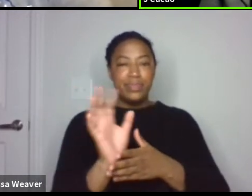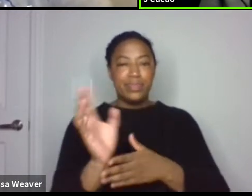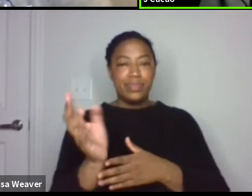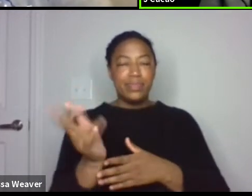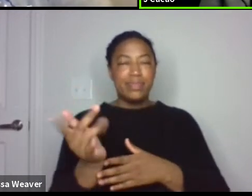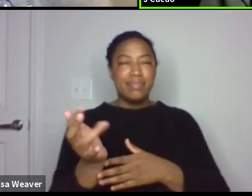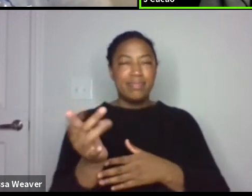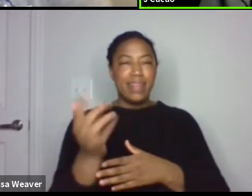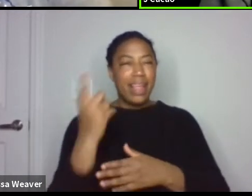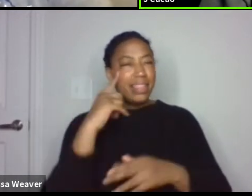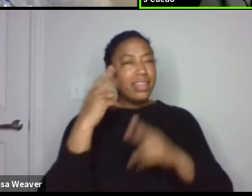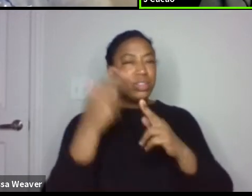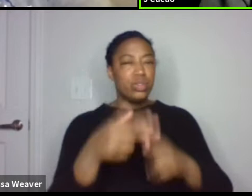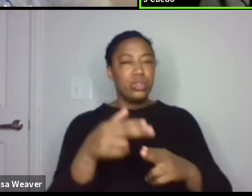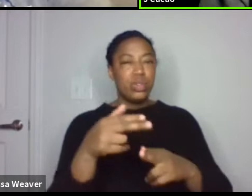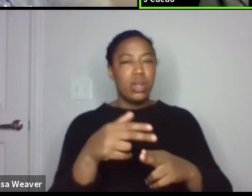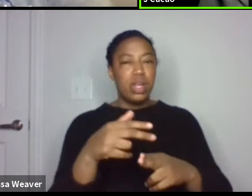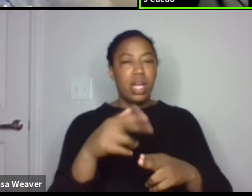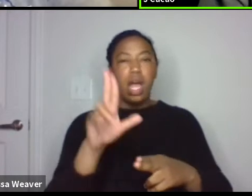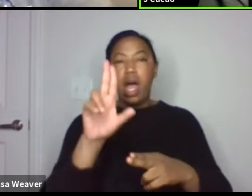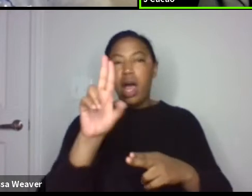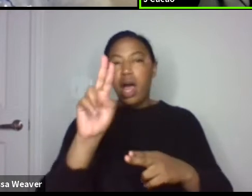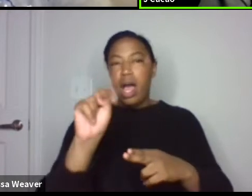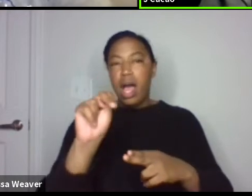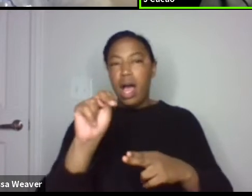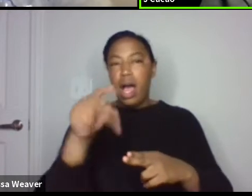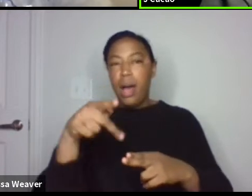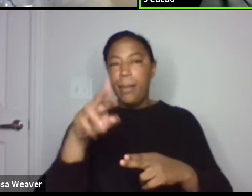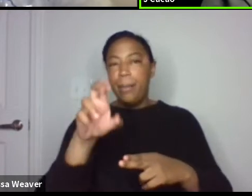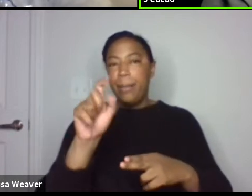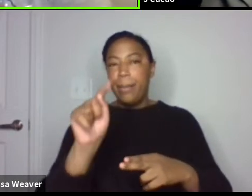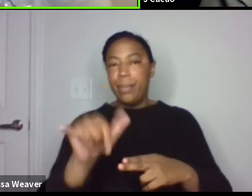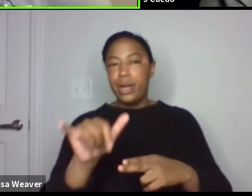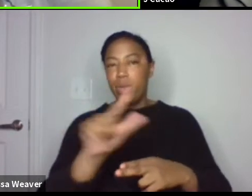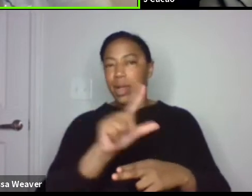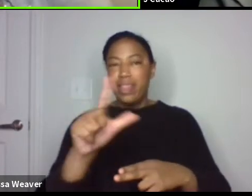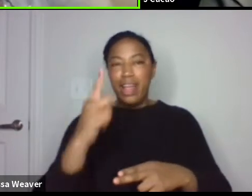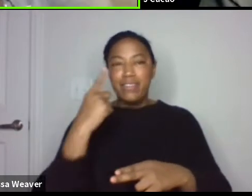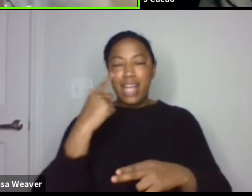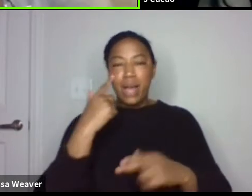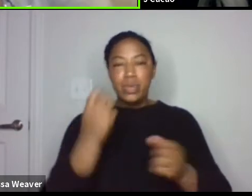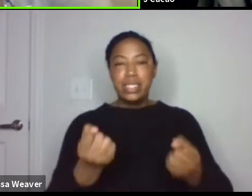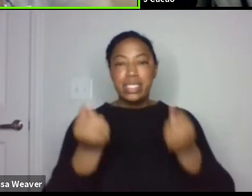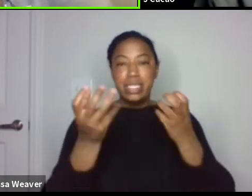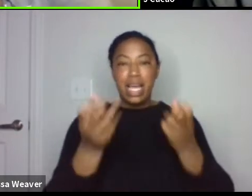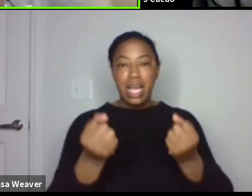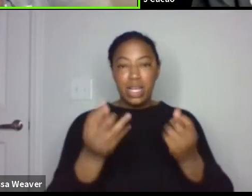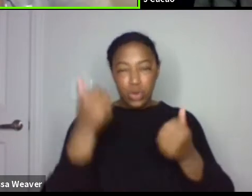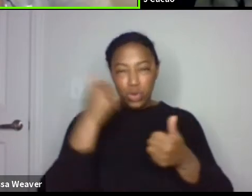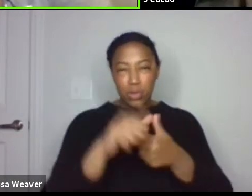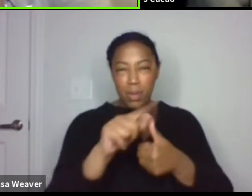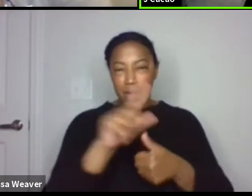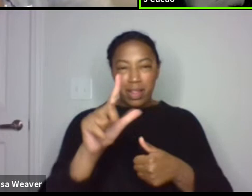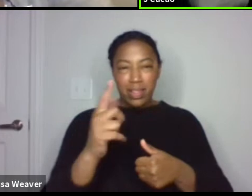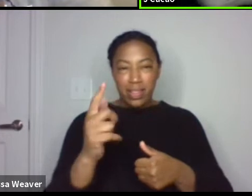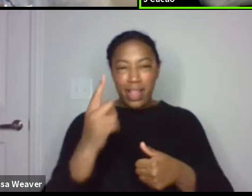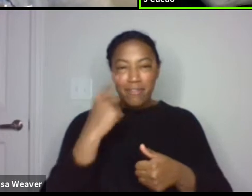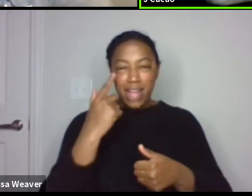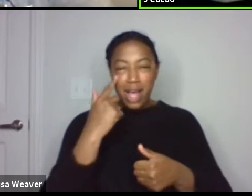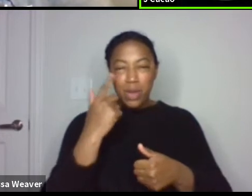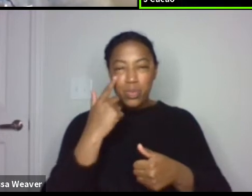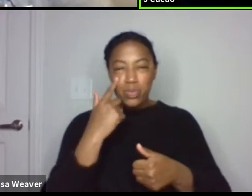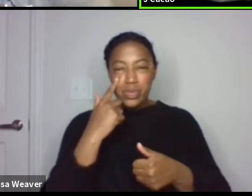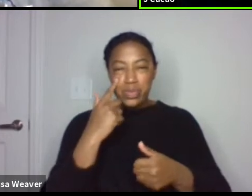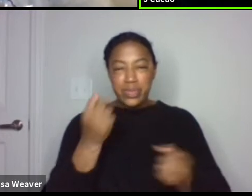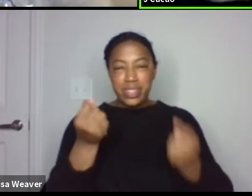I think it's called "I'm Pretty" or something like that, where Left Eye Yeah, was I'm pretty. signing. Yeah, Left Eye was yeah. signing in that joint. Yeah, that's one of my favorite videos